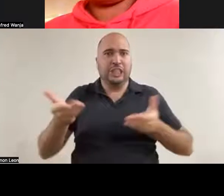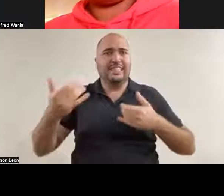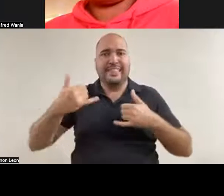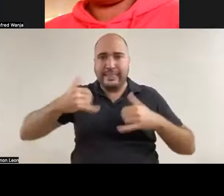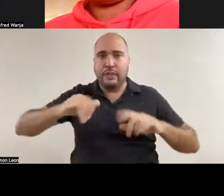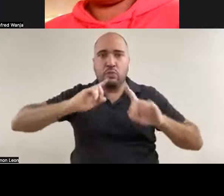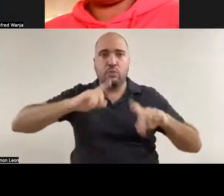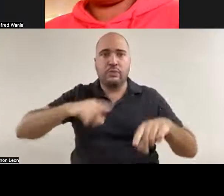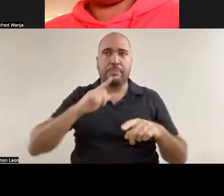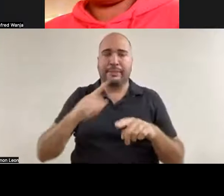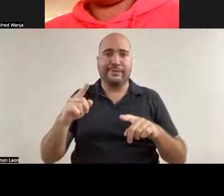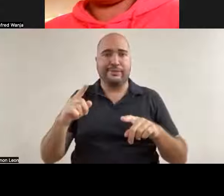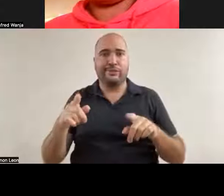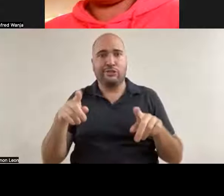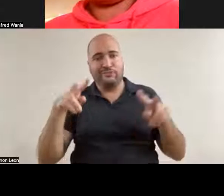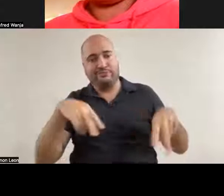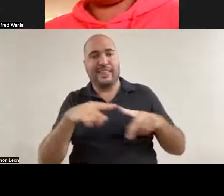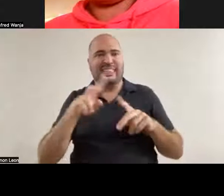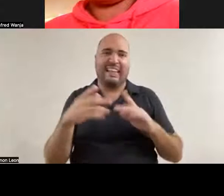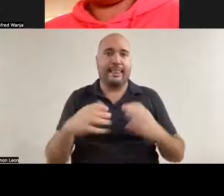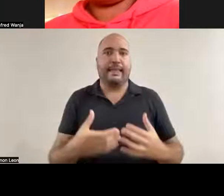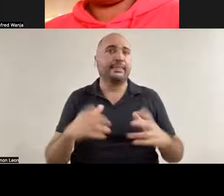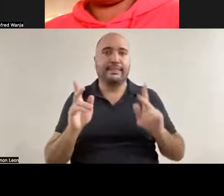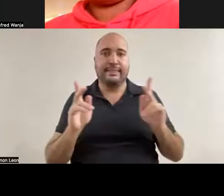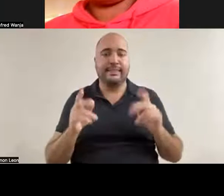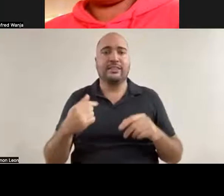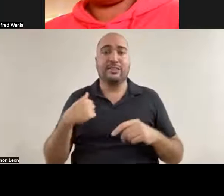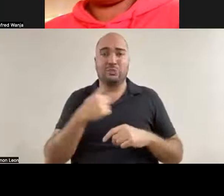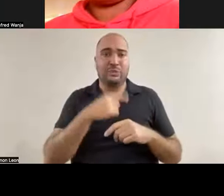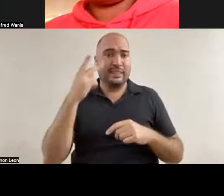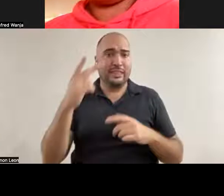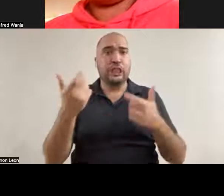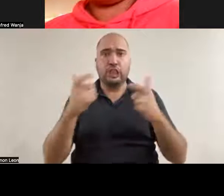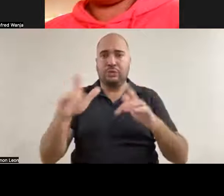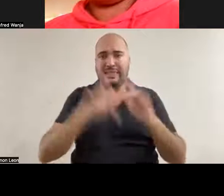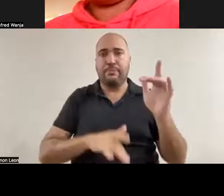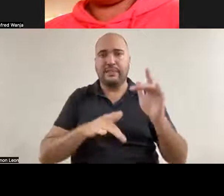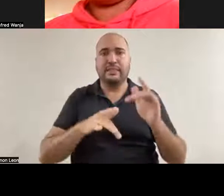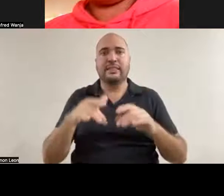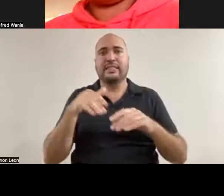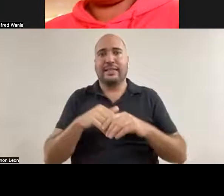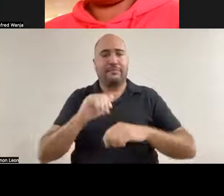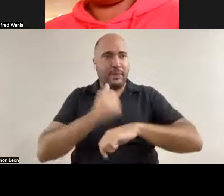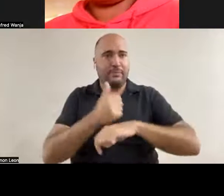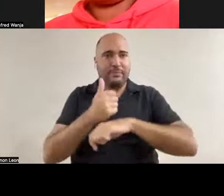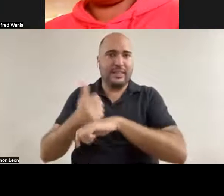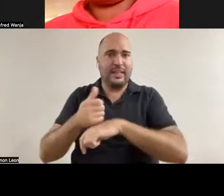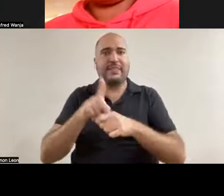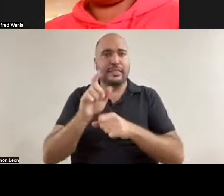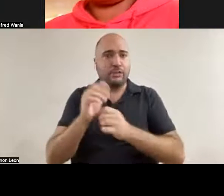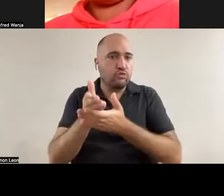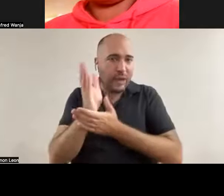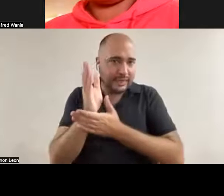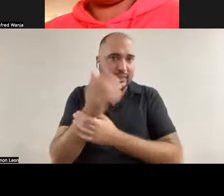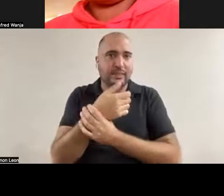reporting being treated as second-class citizens, and we can see huge gaps in the implementation of disability rights